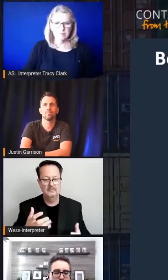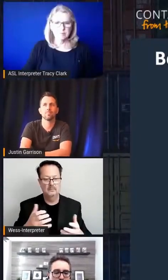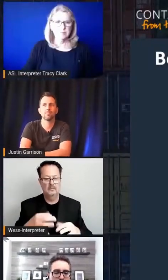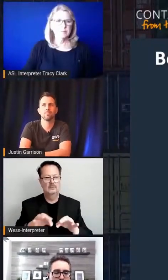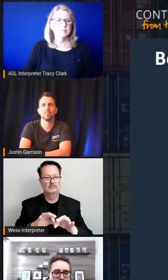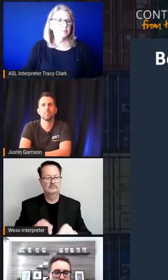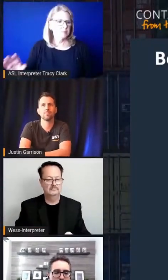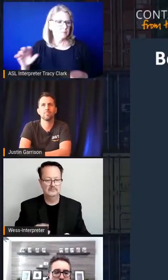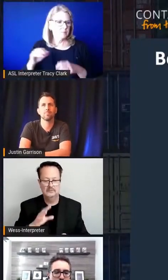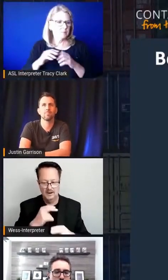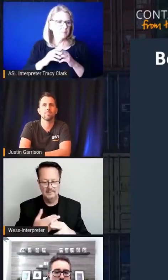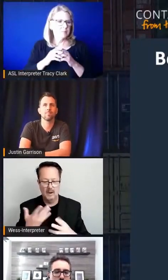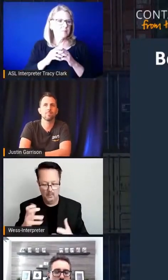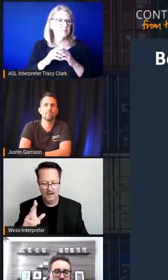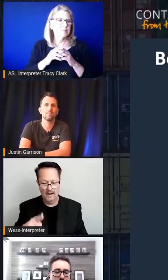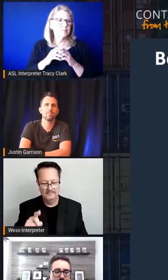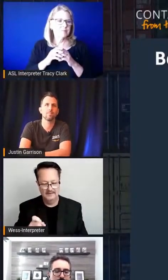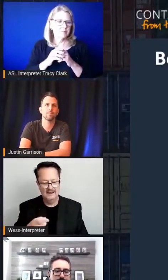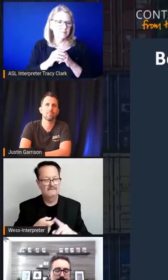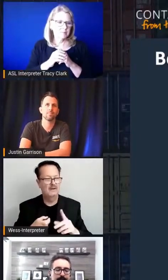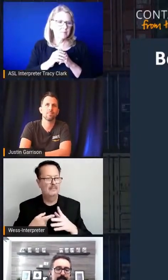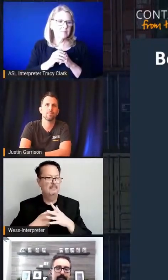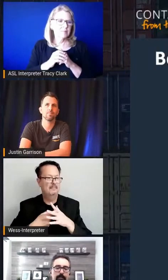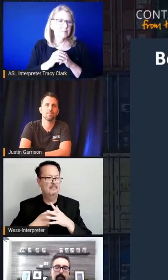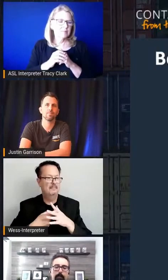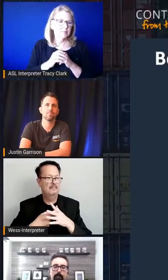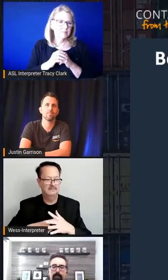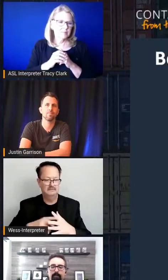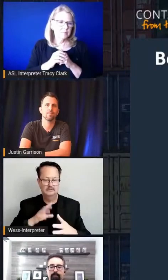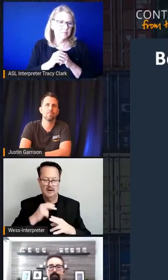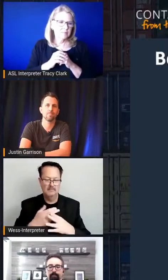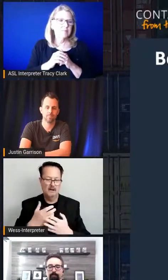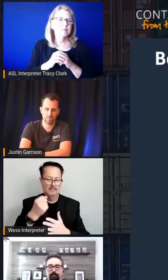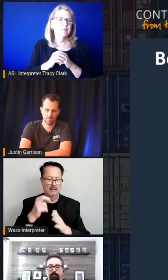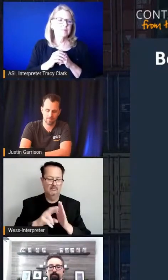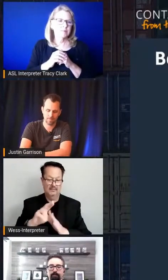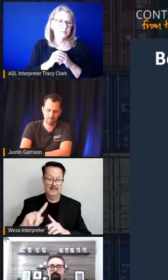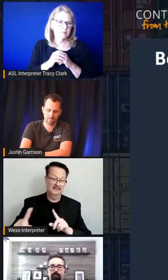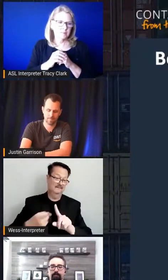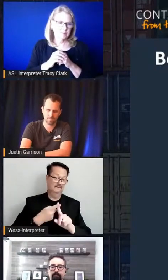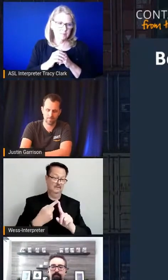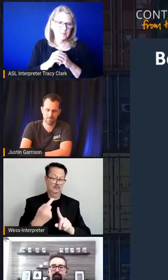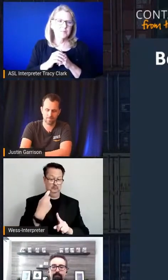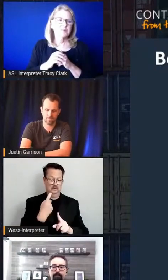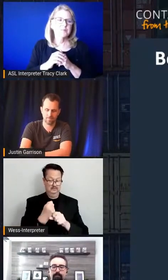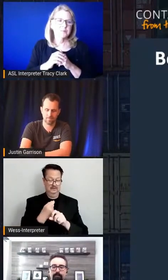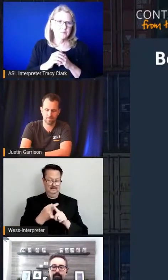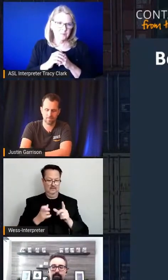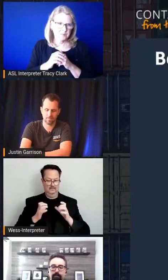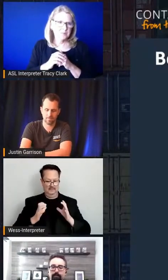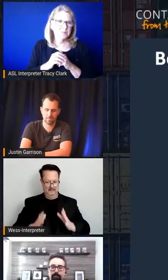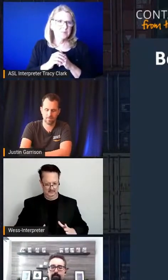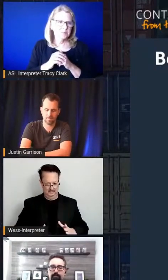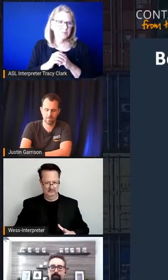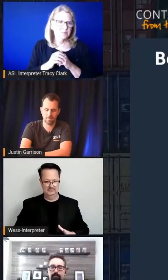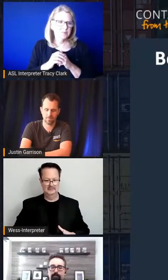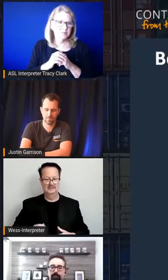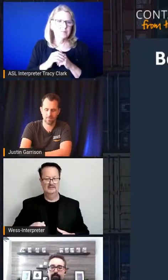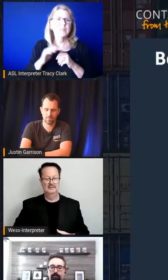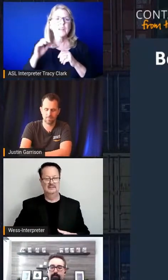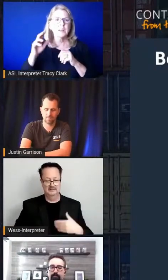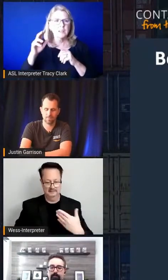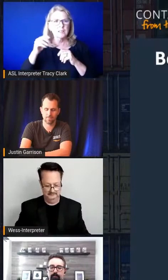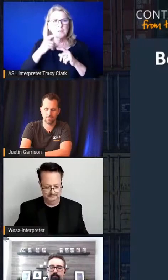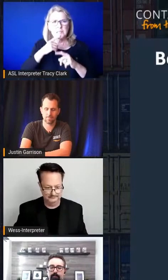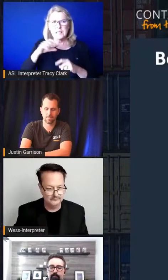process from the very beginning when we talk about Bottlerocket. This is the very first question that we get from our customers. Well, yeah, it's a new OS.